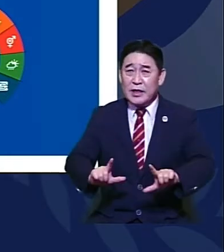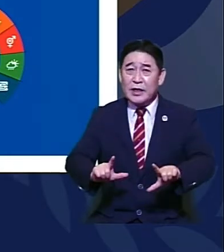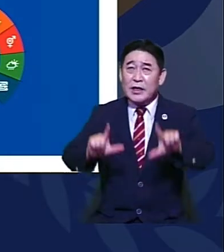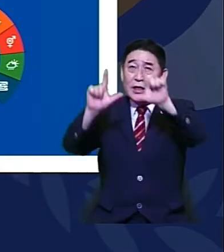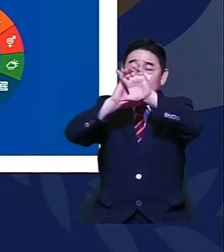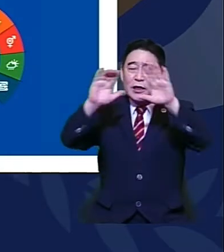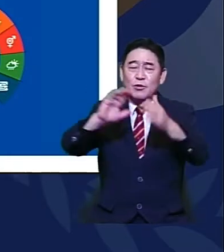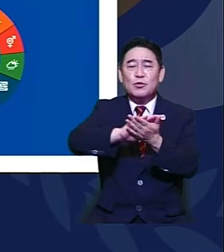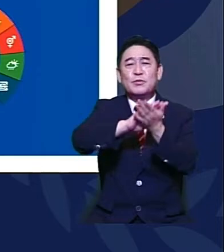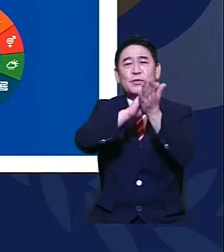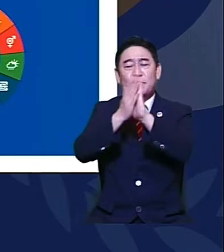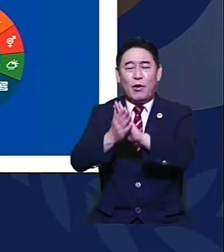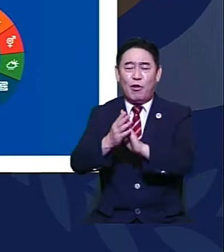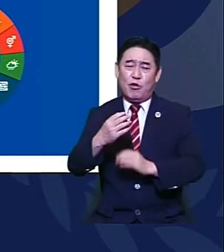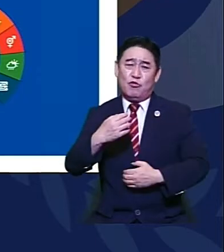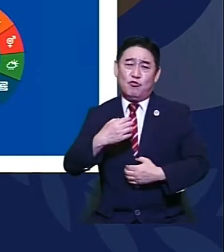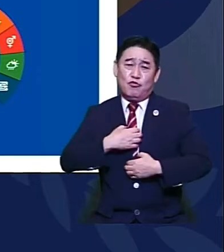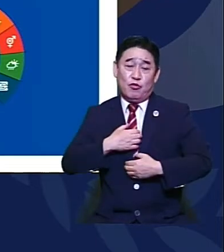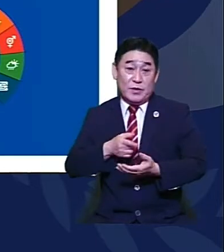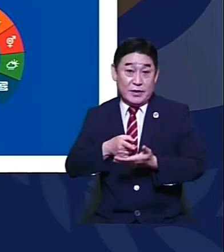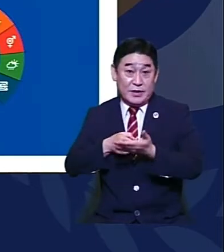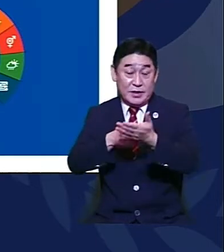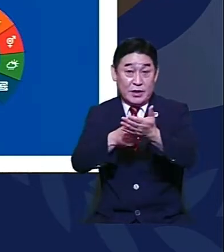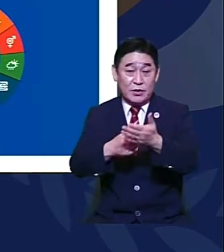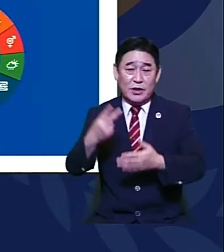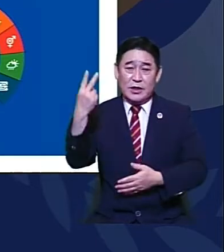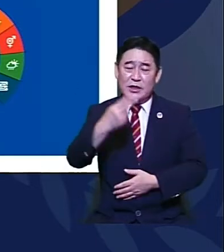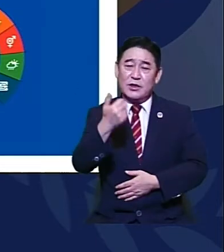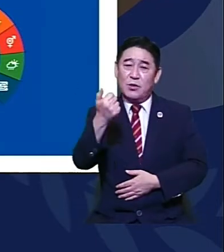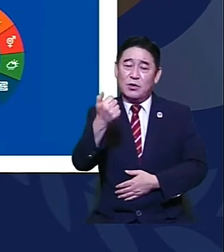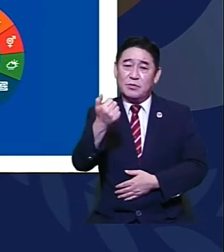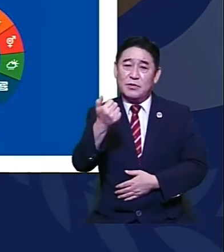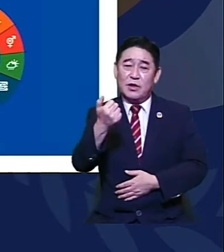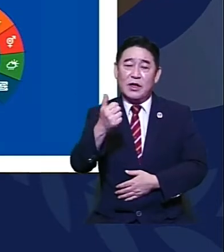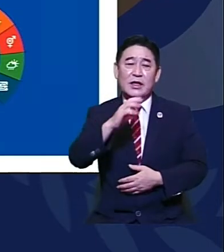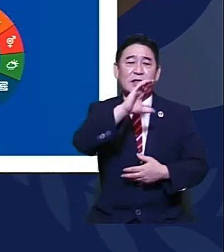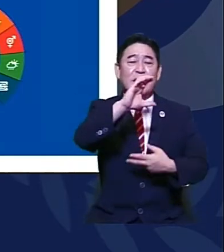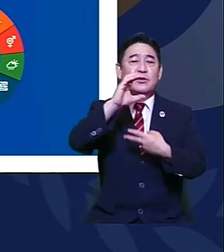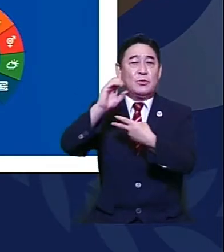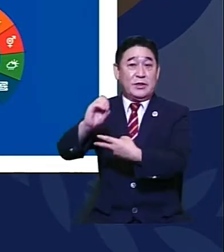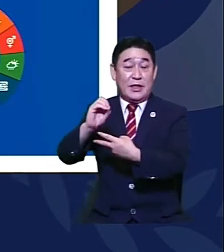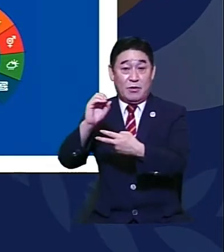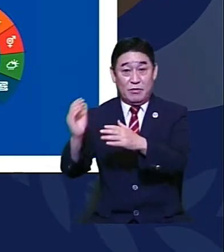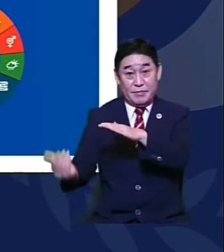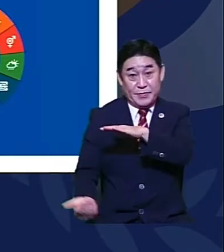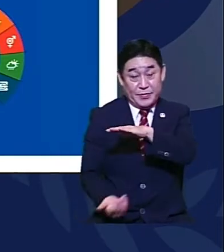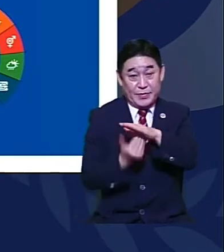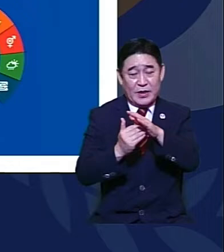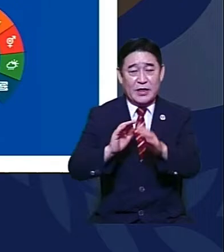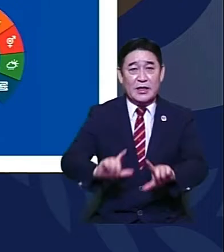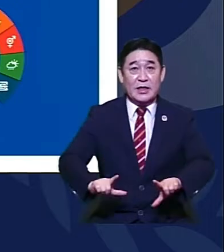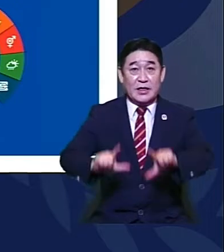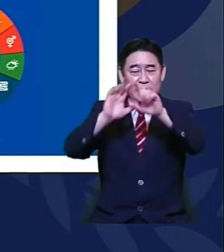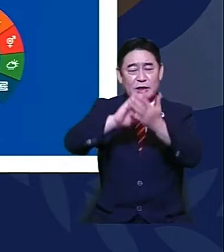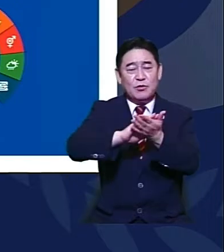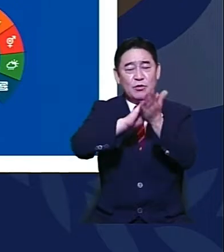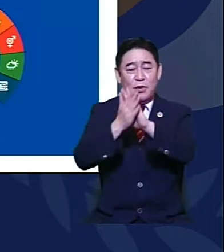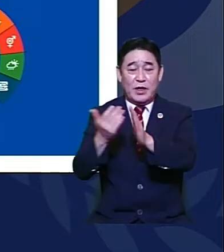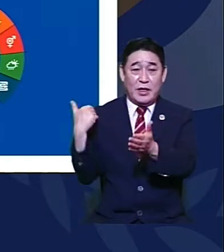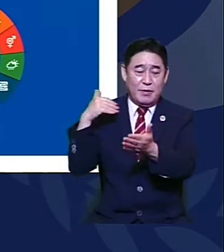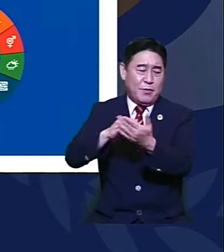achieve 2050 net zero and climate resilient development, these